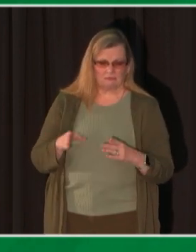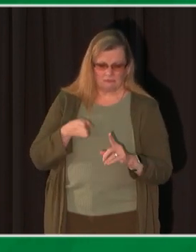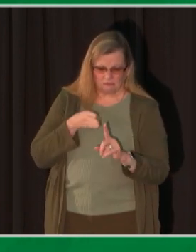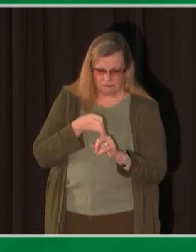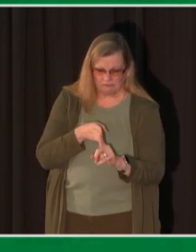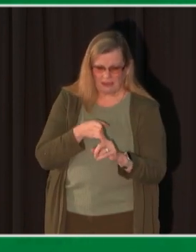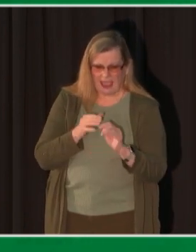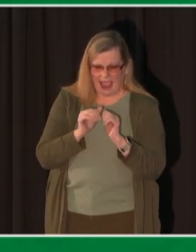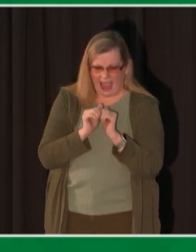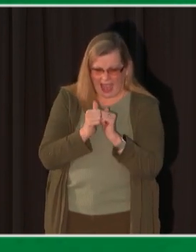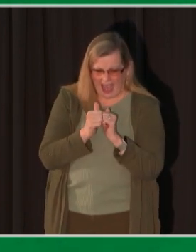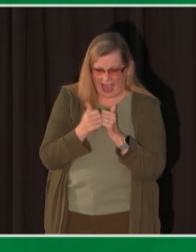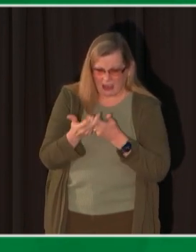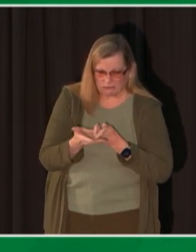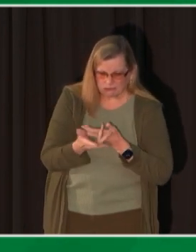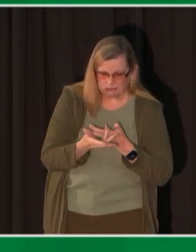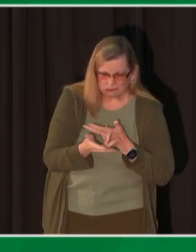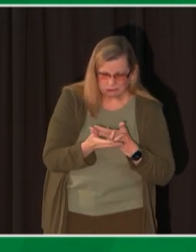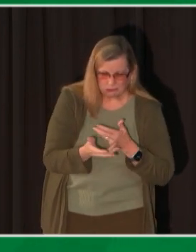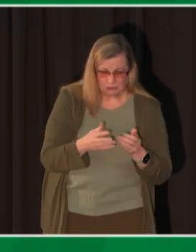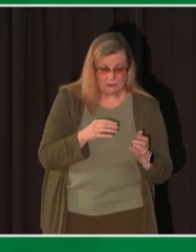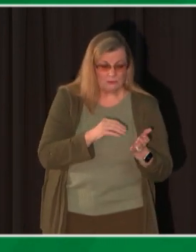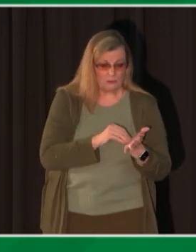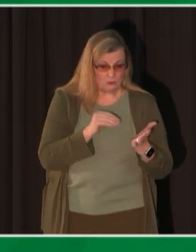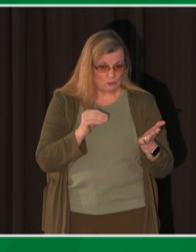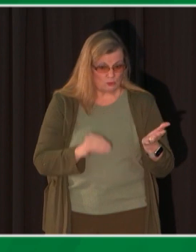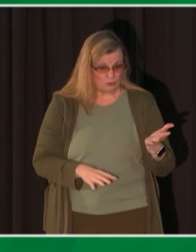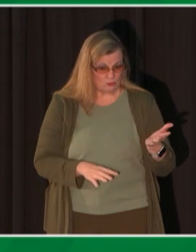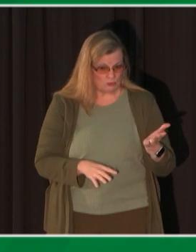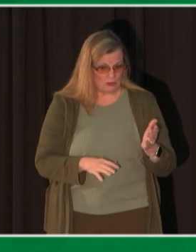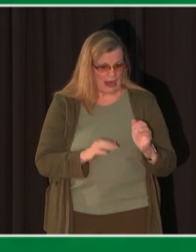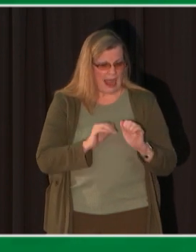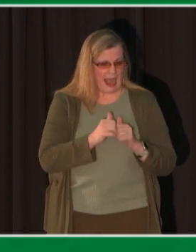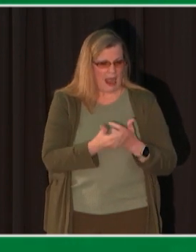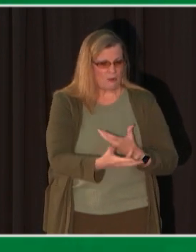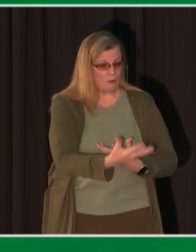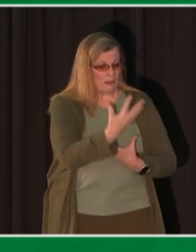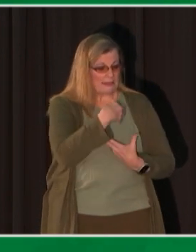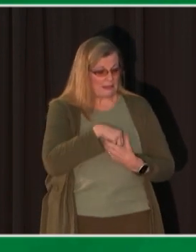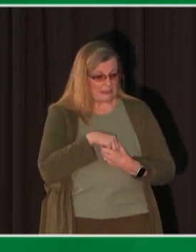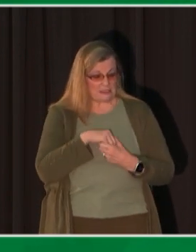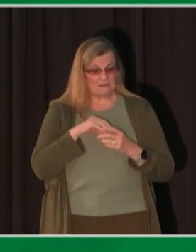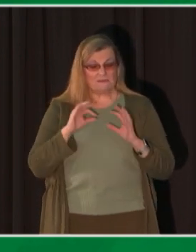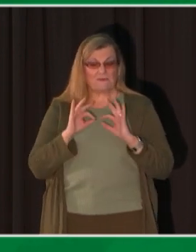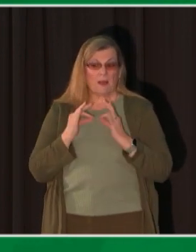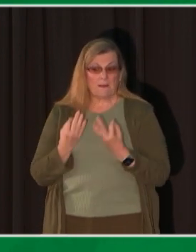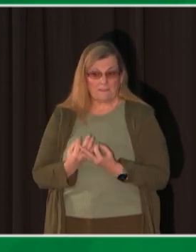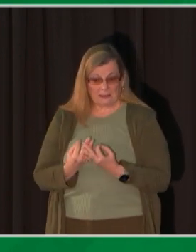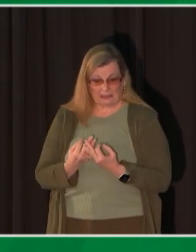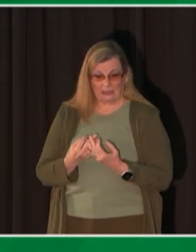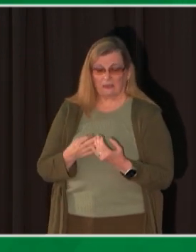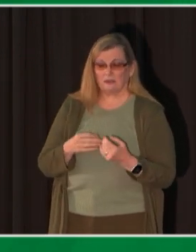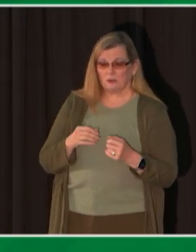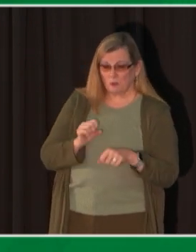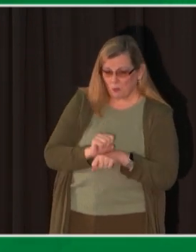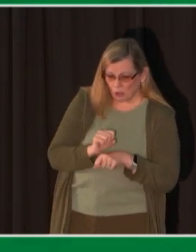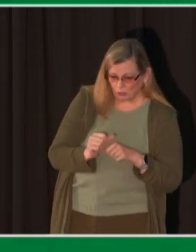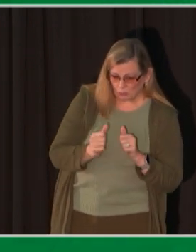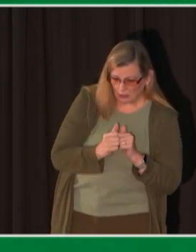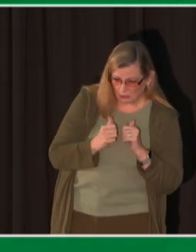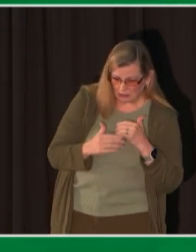with kids and how to continue to engage families. That work that you're doing right now is going to pay